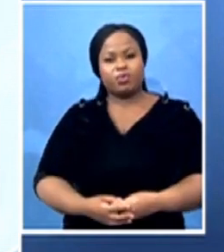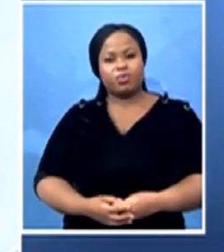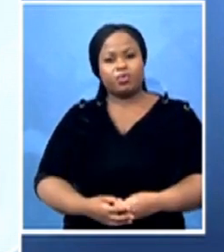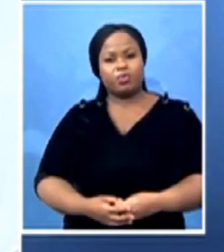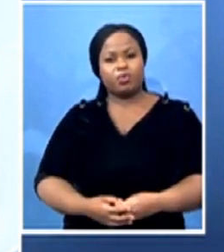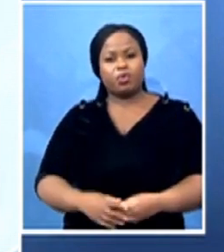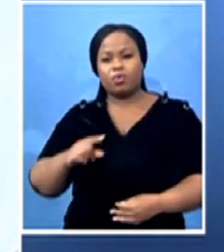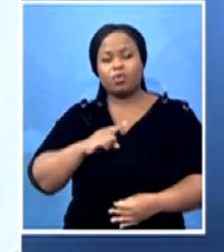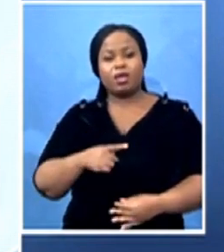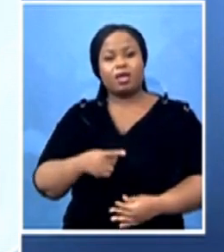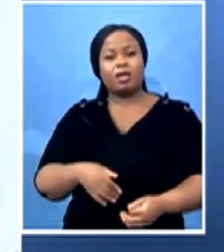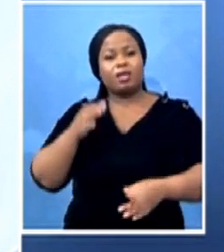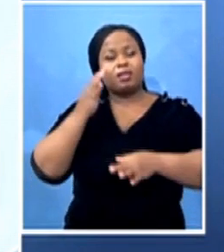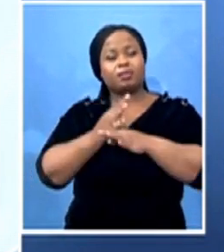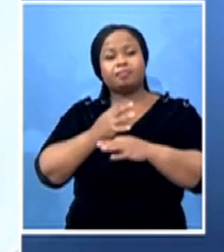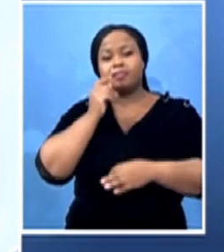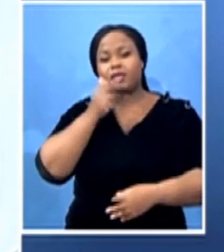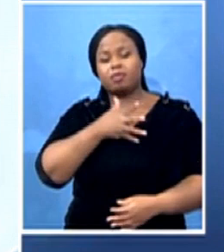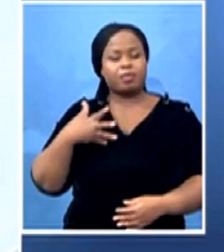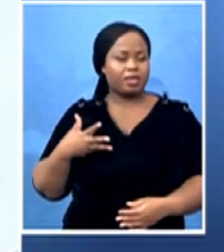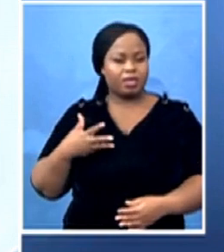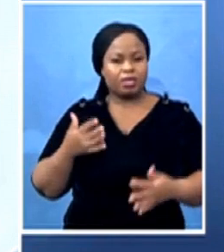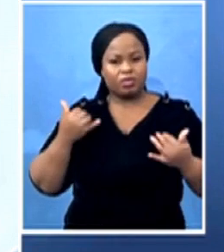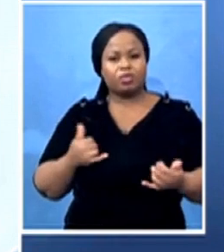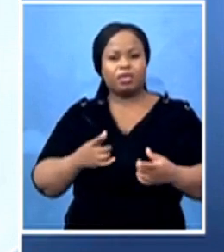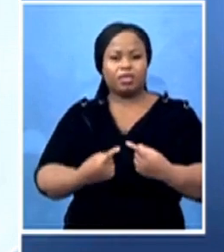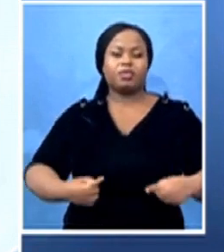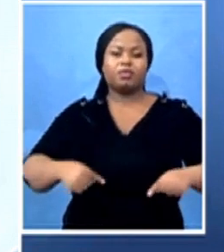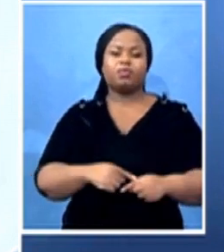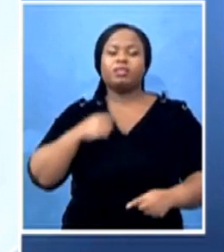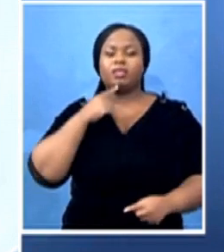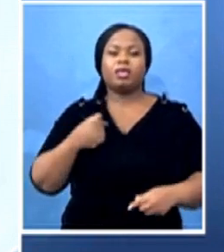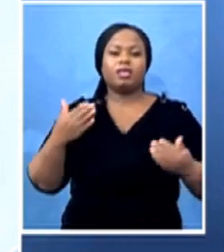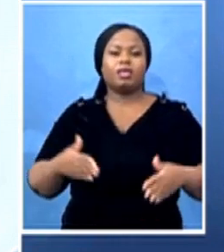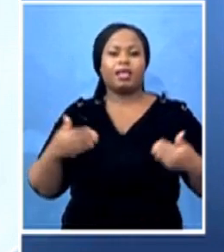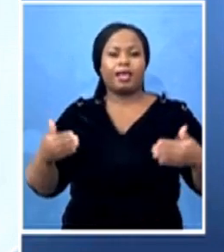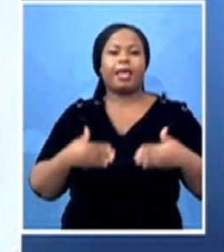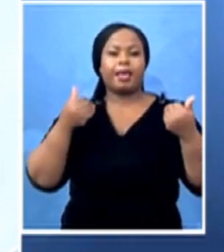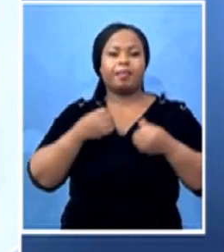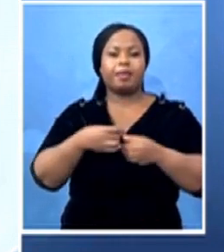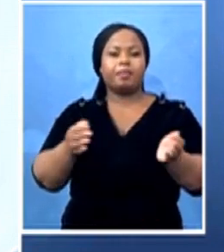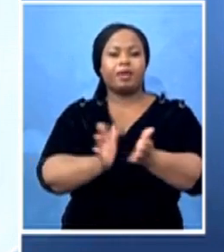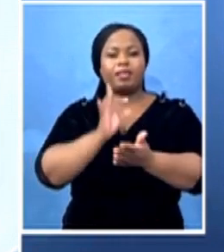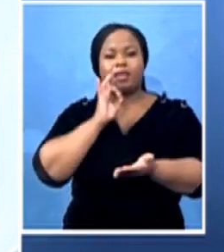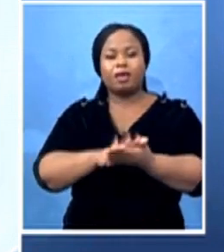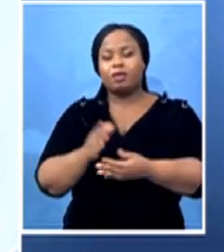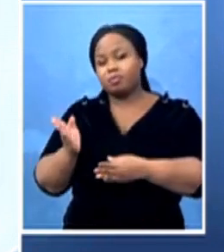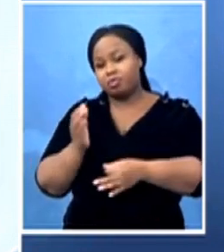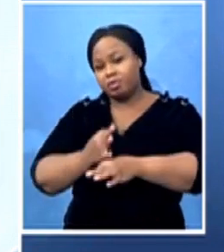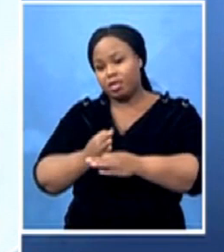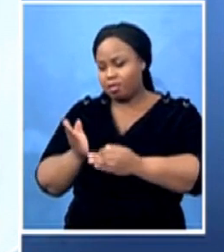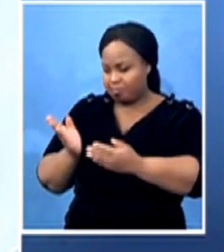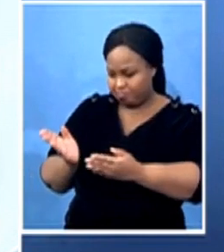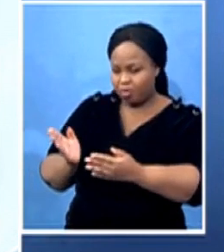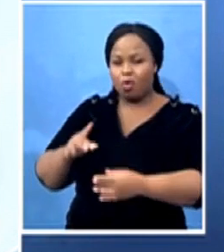Today we say this happy birthday to Ntate Mlangeni, fighting a war against the coronavirus